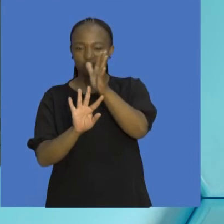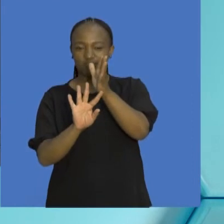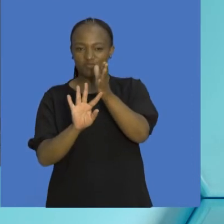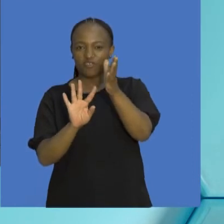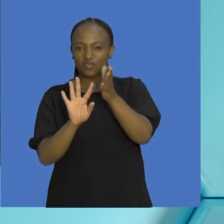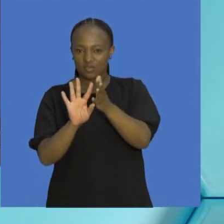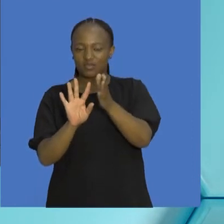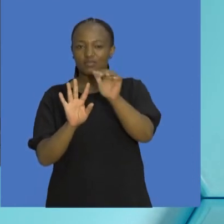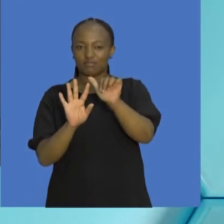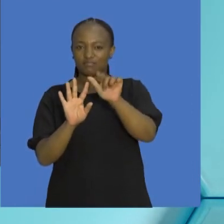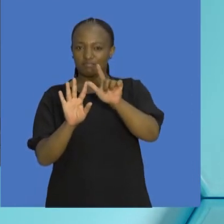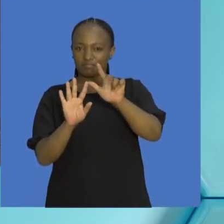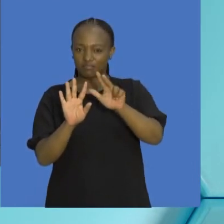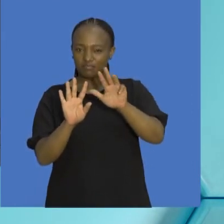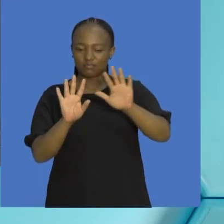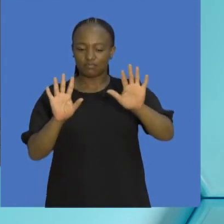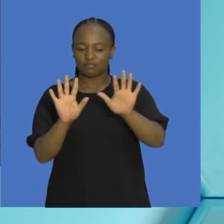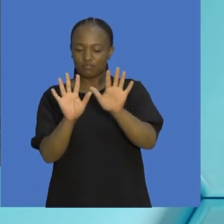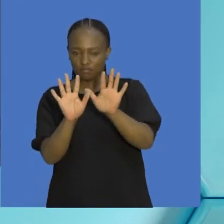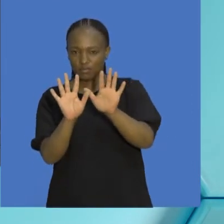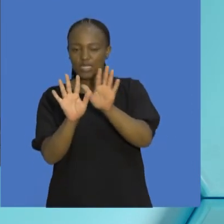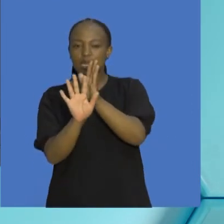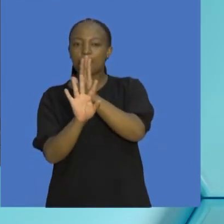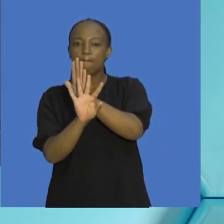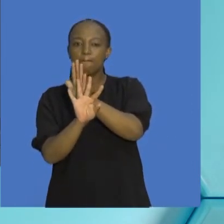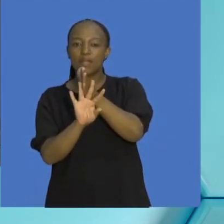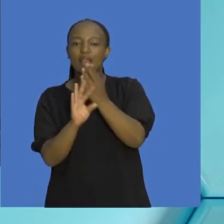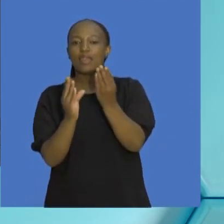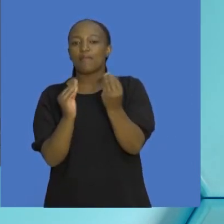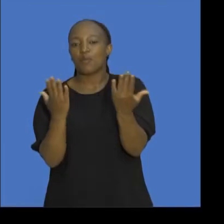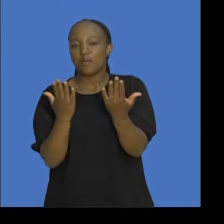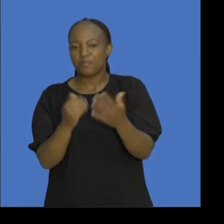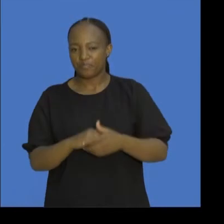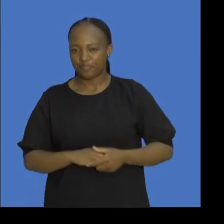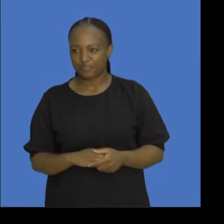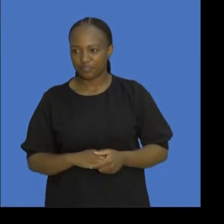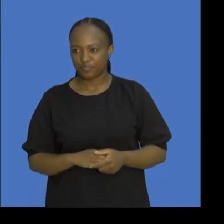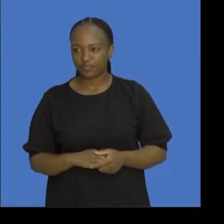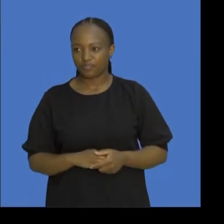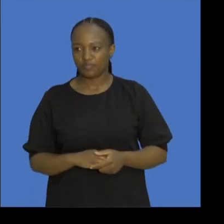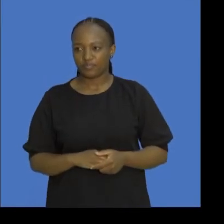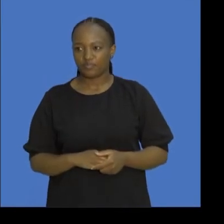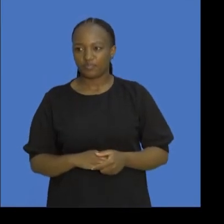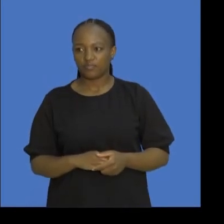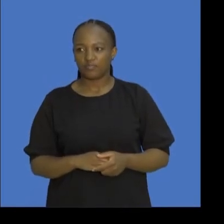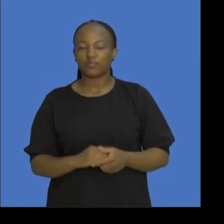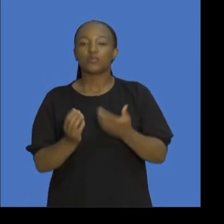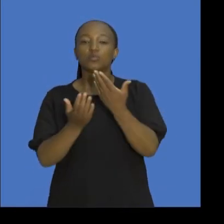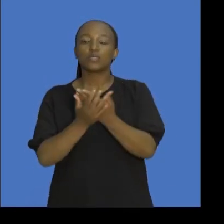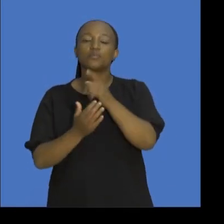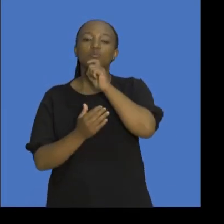at this is using this formula to find the position of the median. So we can find the position of the median by saying a half